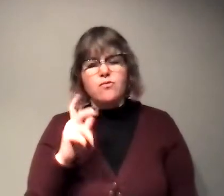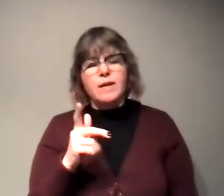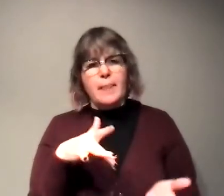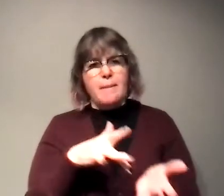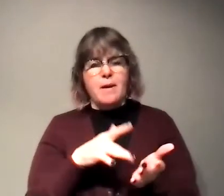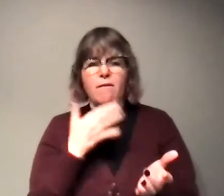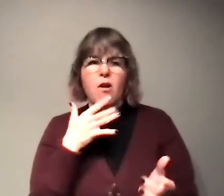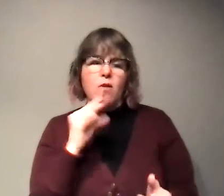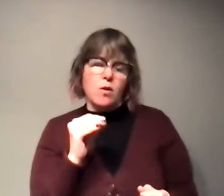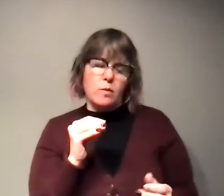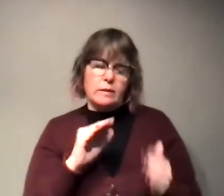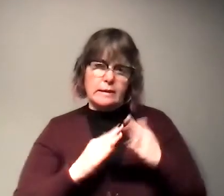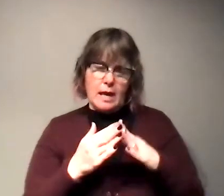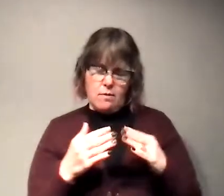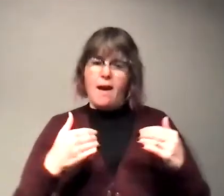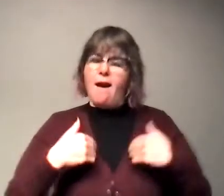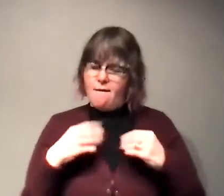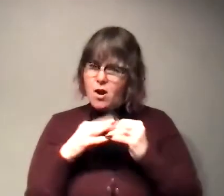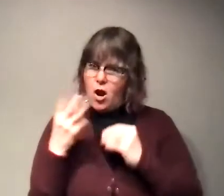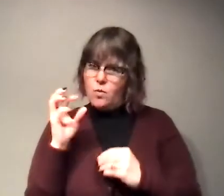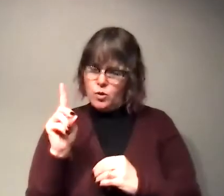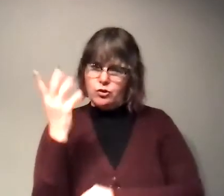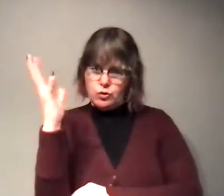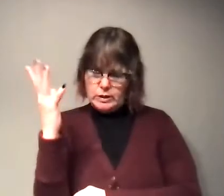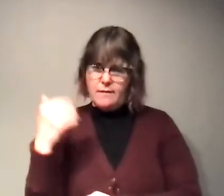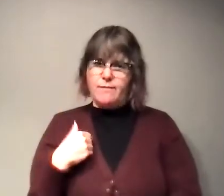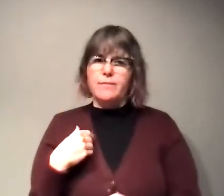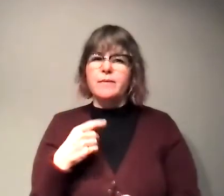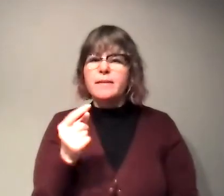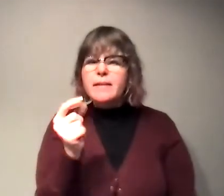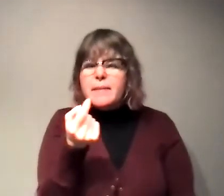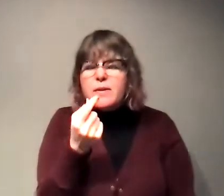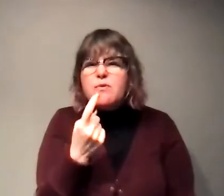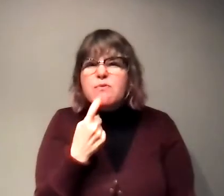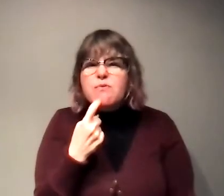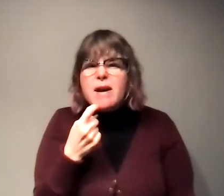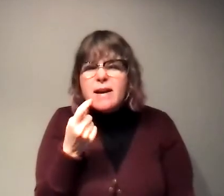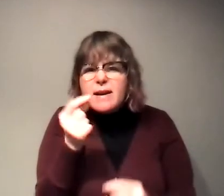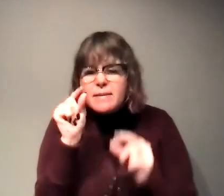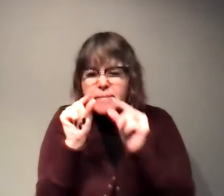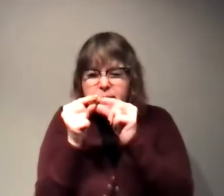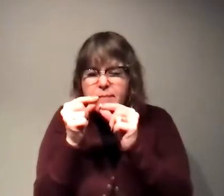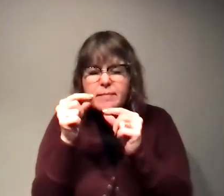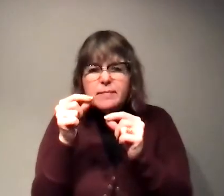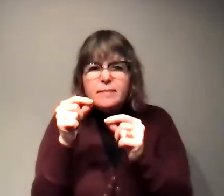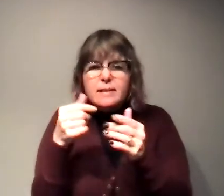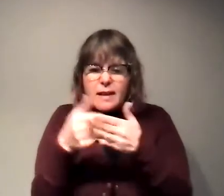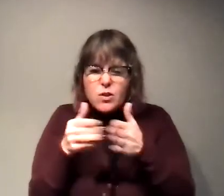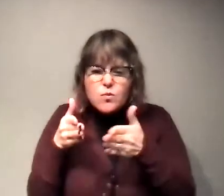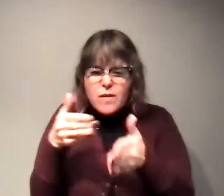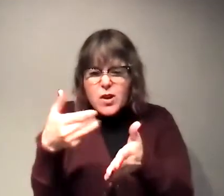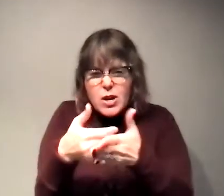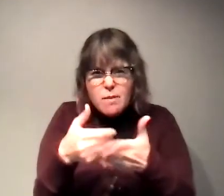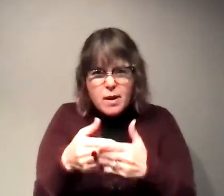Colorado town, and it has cottonwood trees next to it. There are little red fringy things in the creek next to the trees. Are